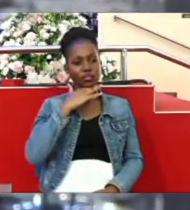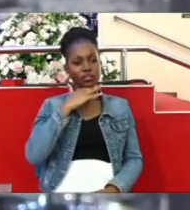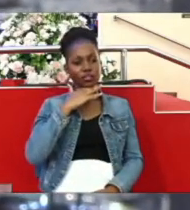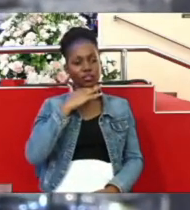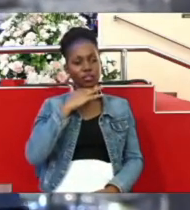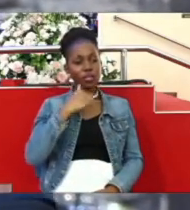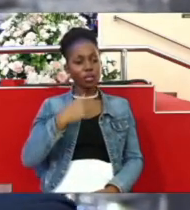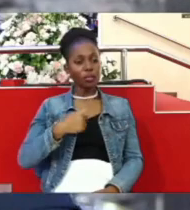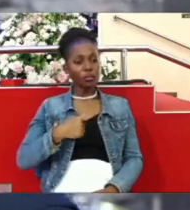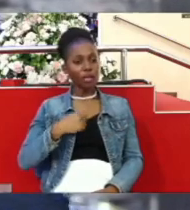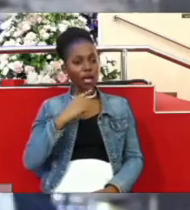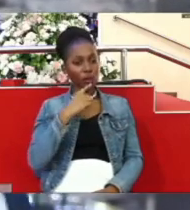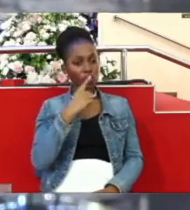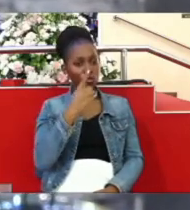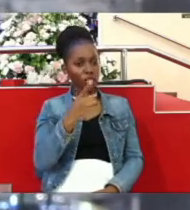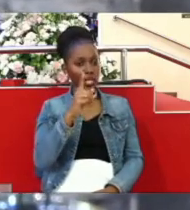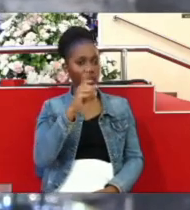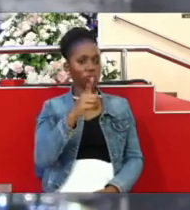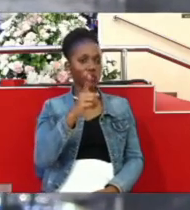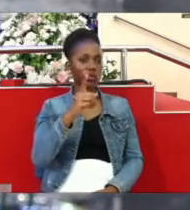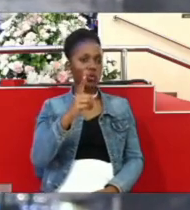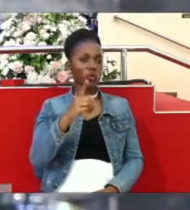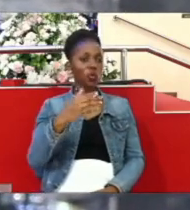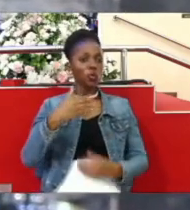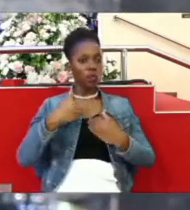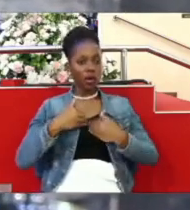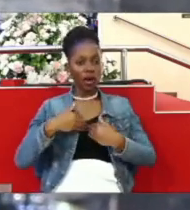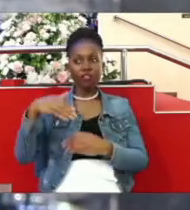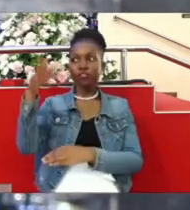to let you know there is a God that is watching you.